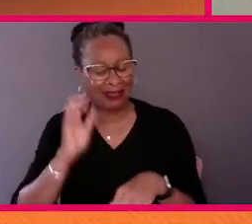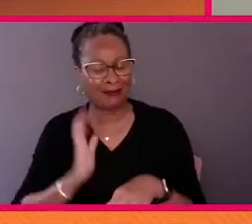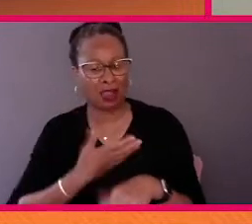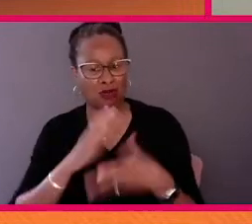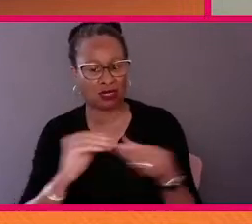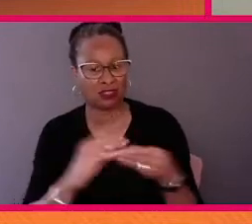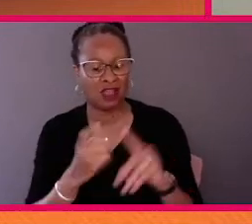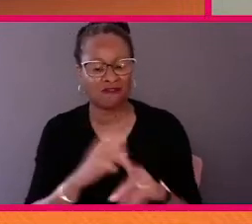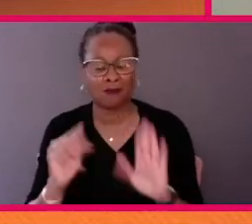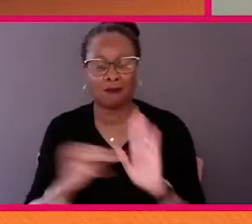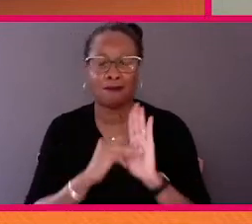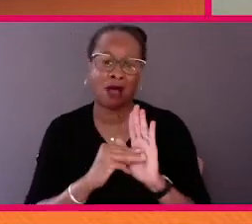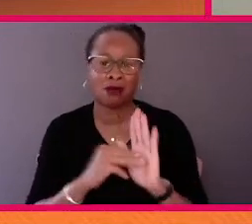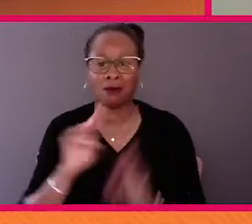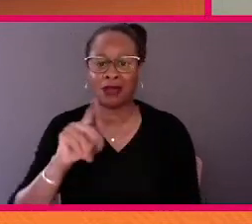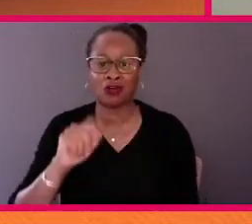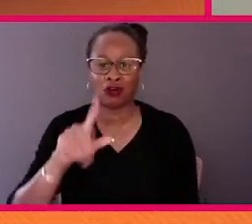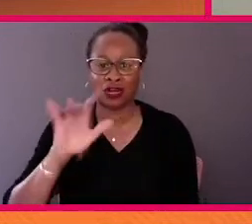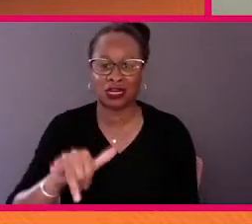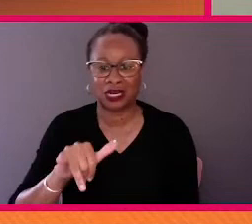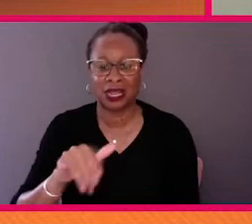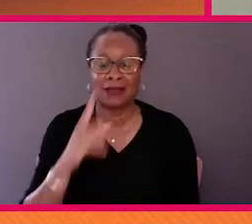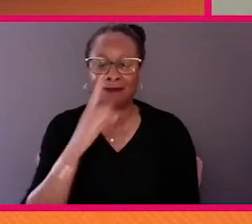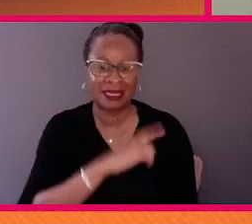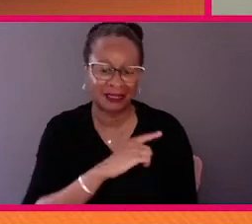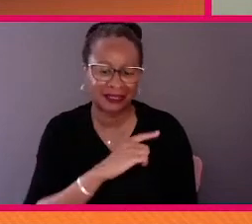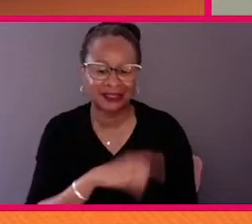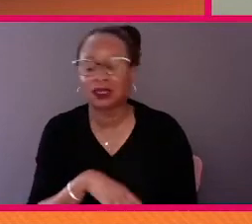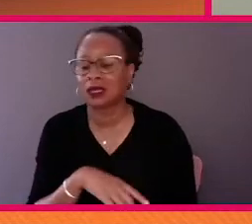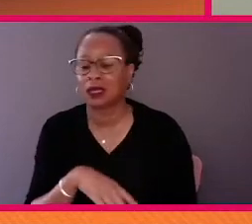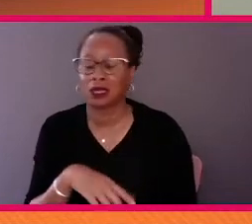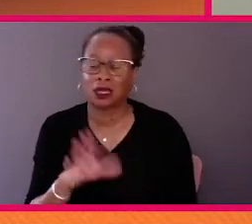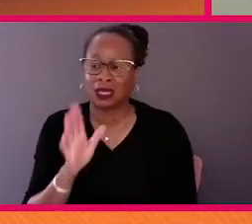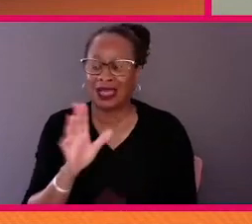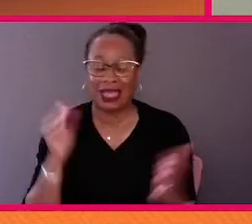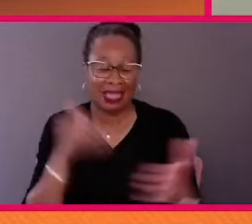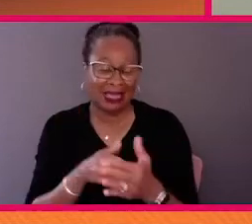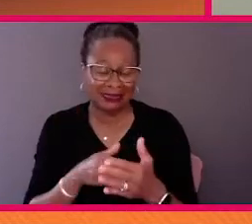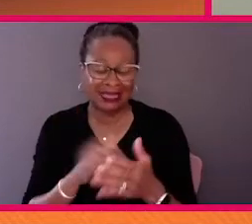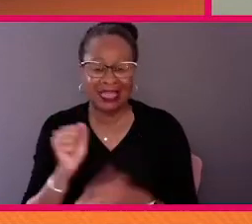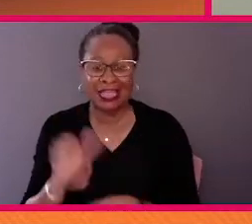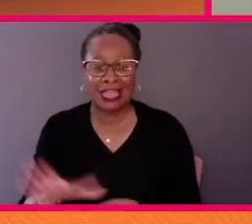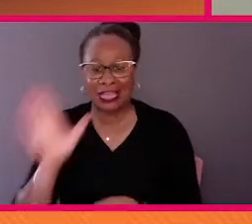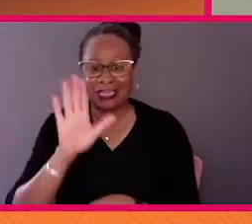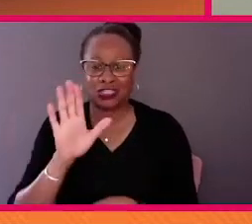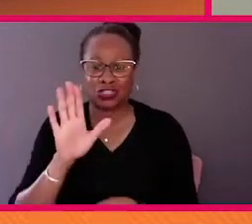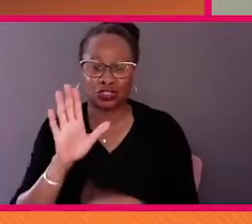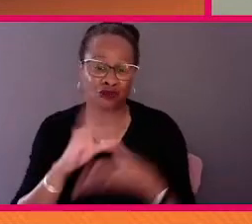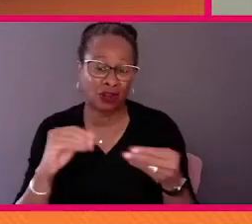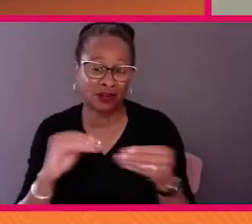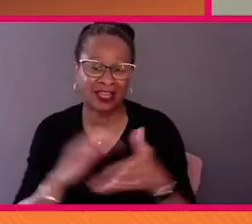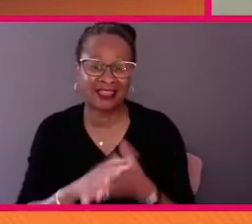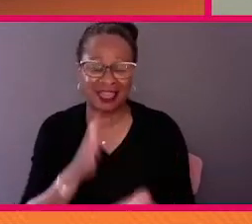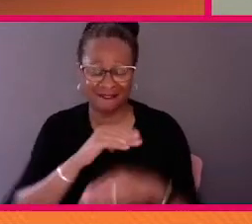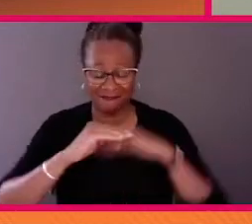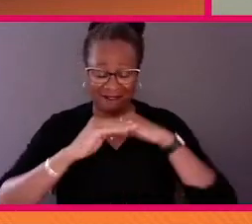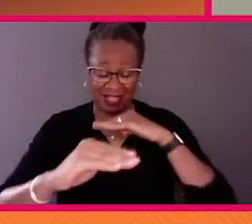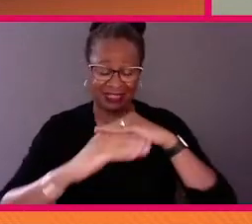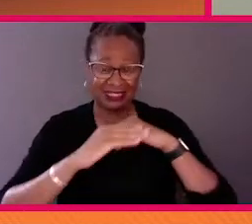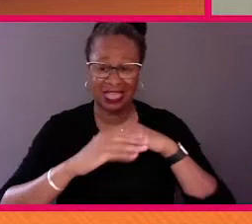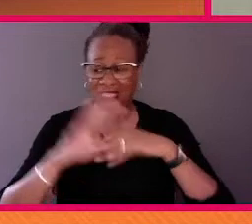myths, anti-Asian rhetoric that seeks to flatten and strip us of our long history of